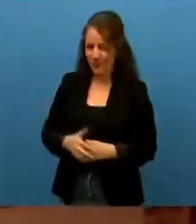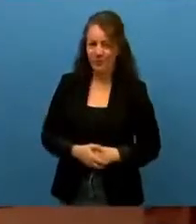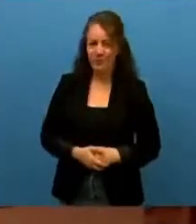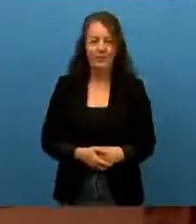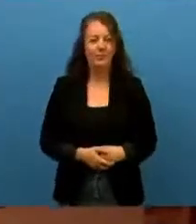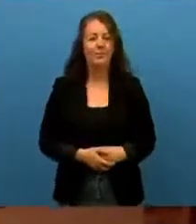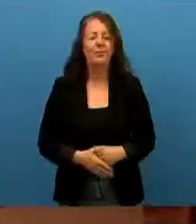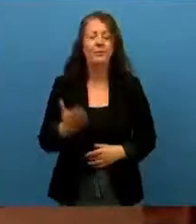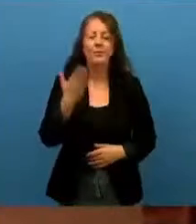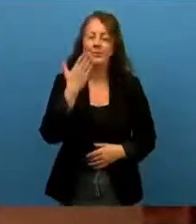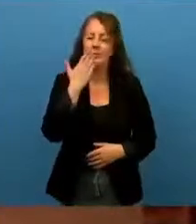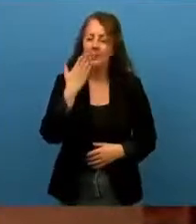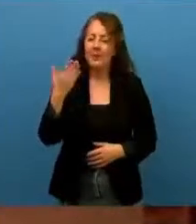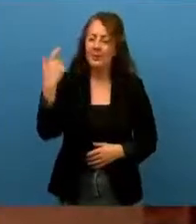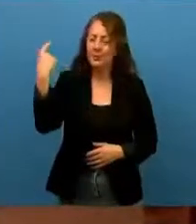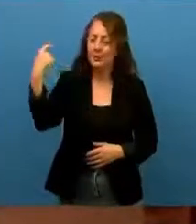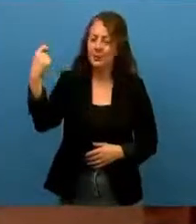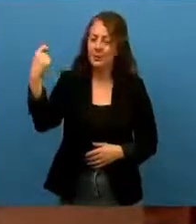very much, Chairperson.